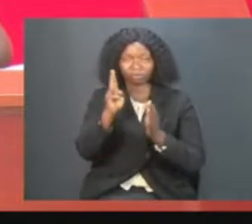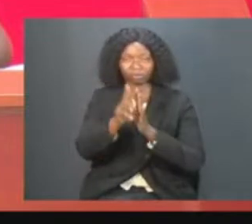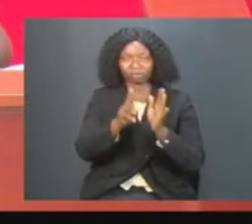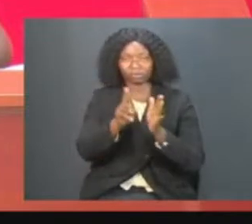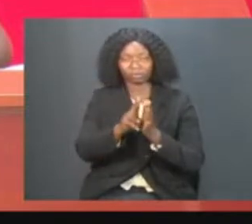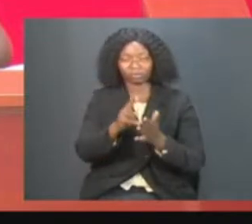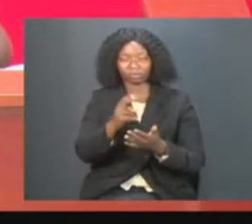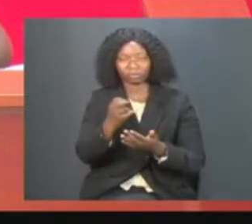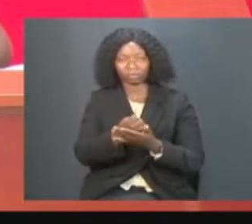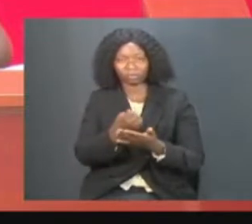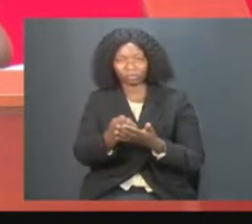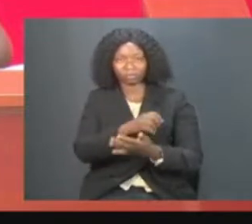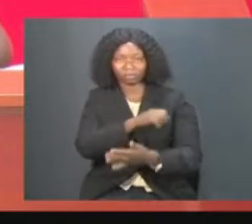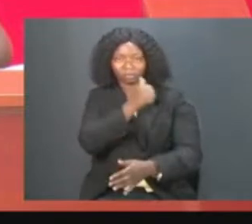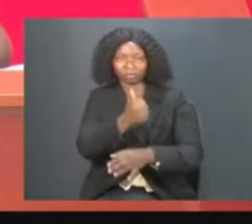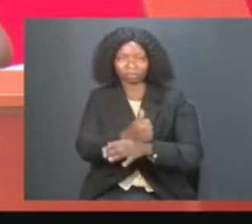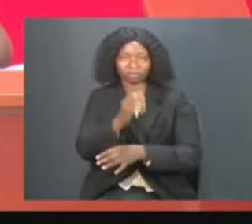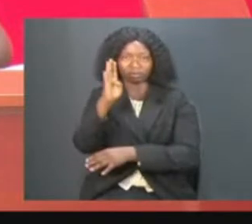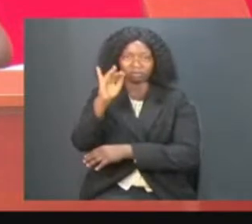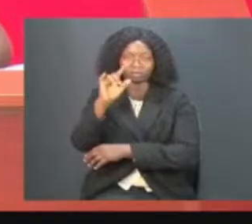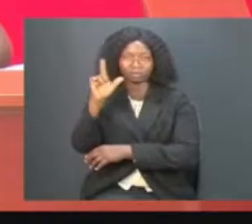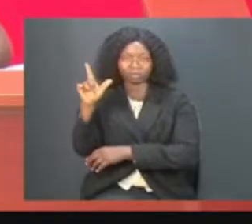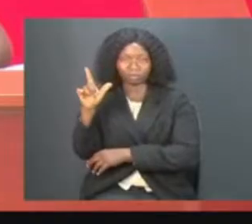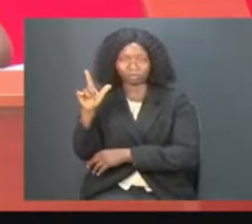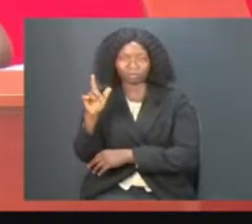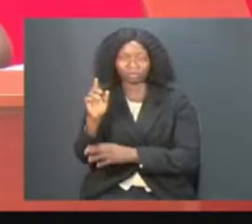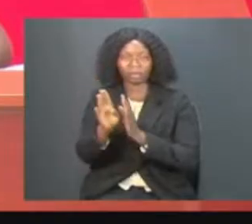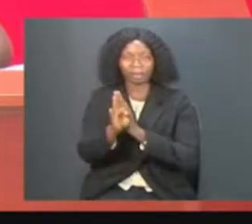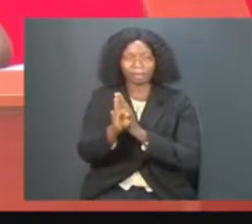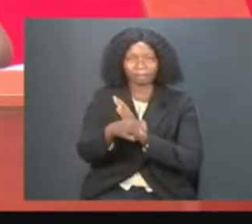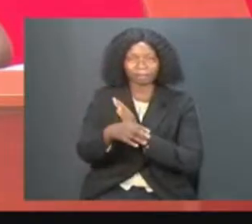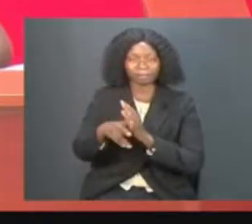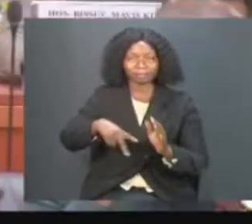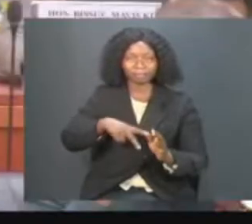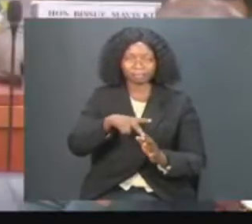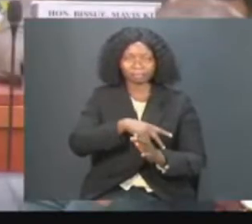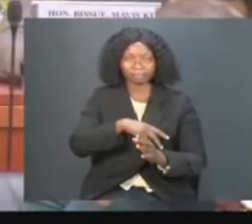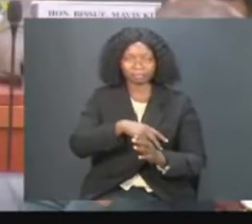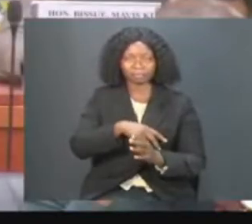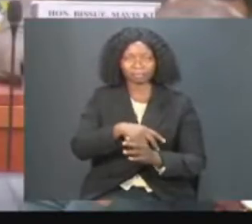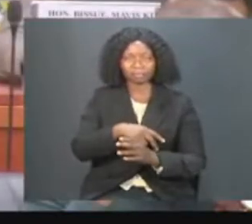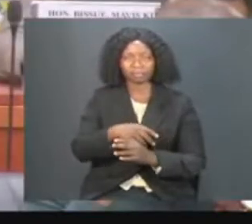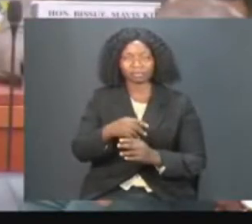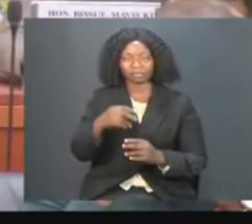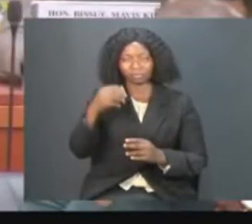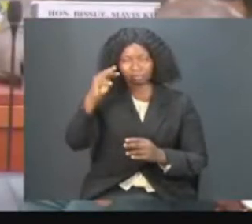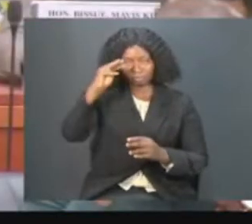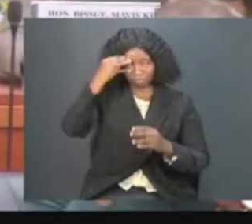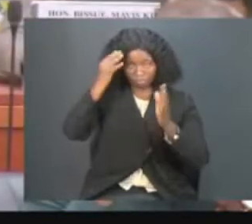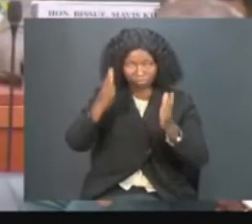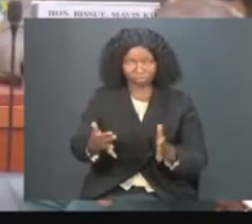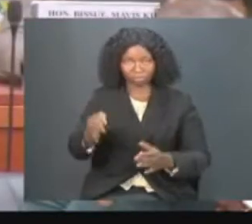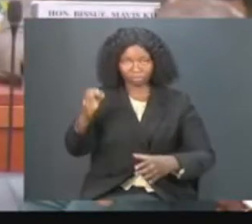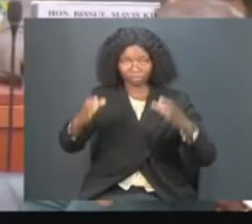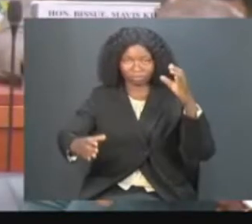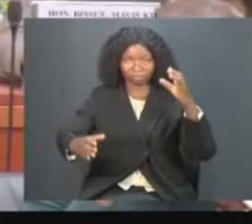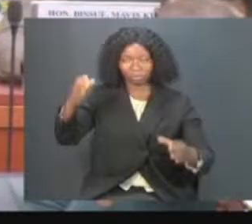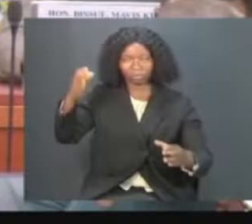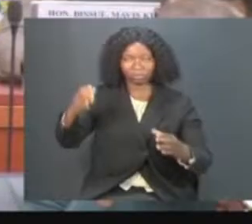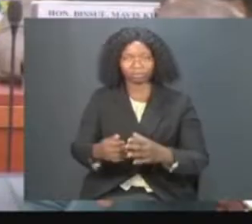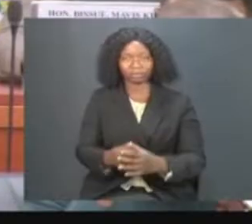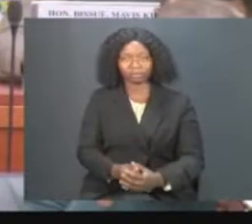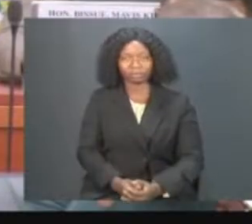Bill was laid in Parliament by the Deputy Attorney General and Minister of Justice, Dr. Justice